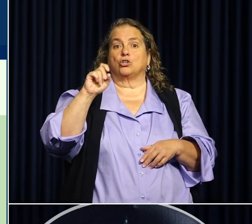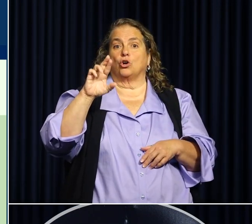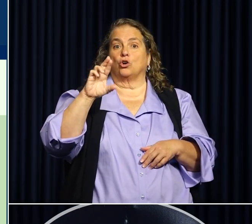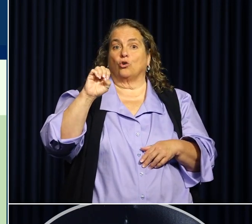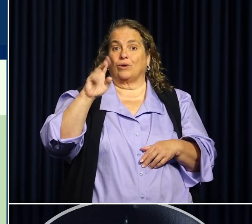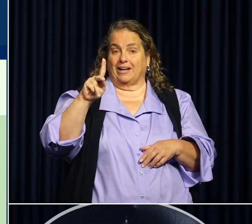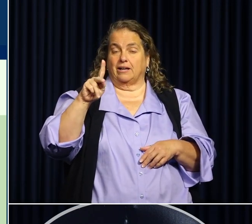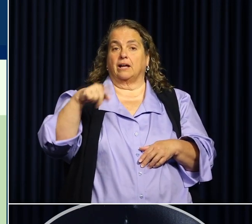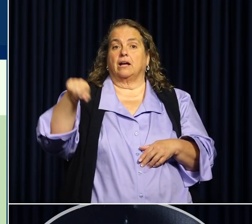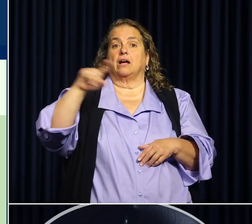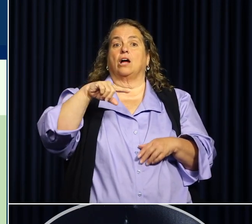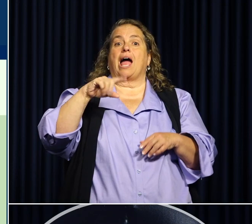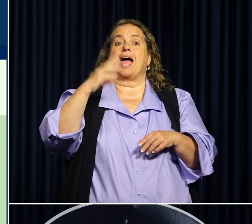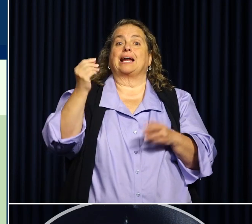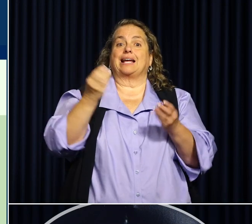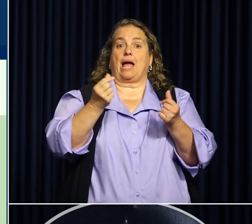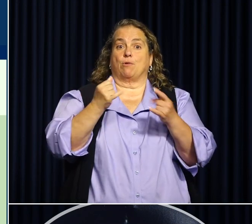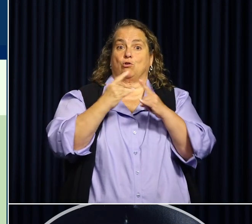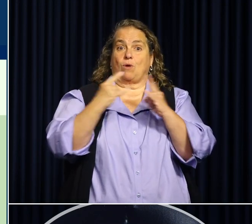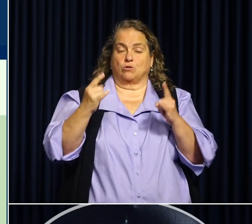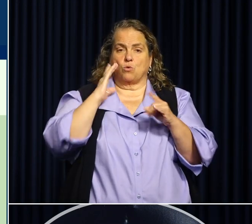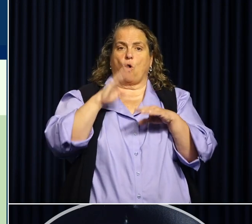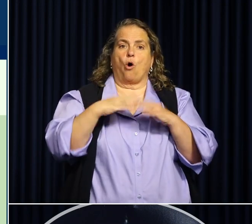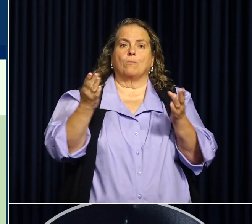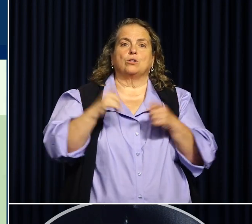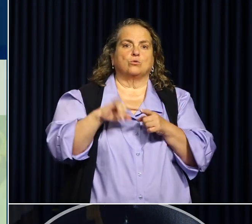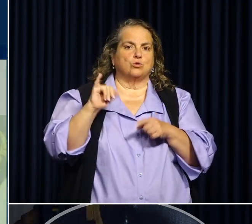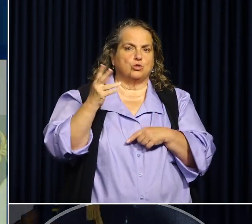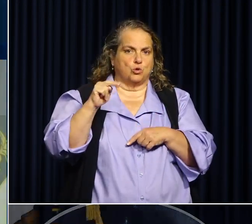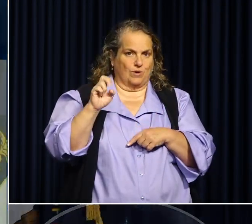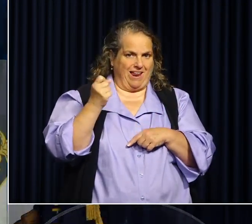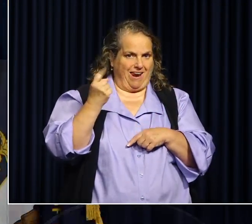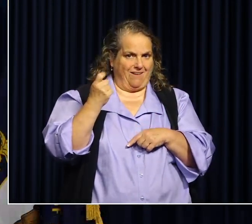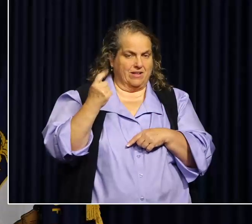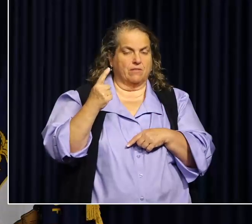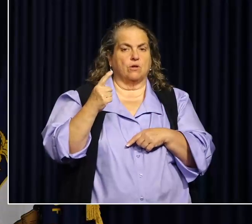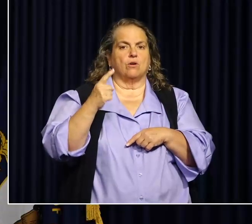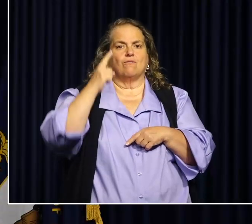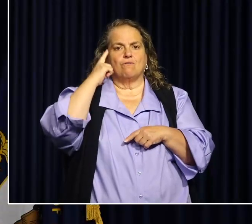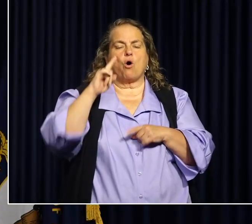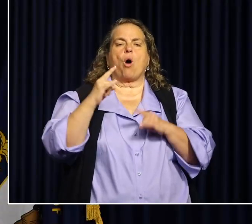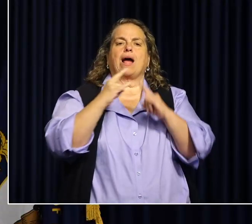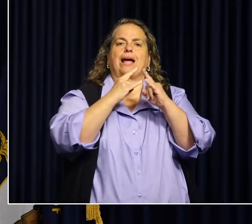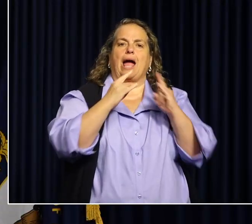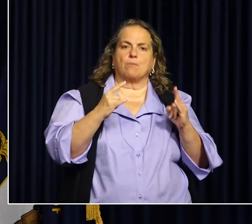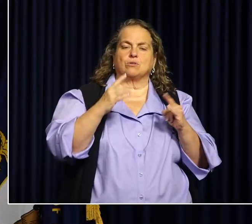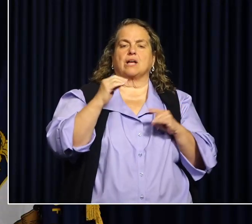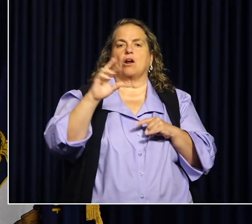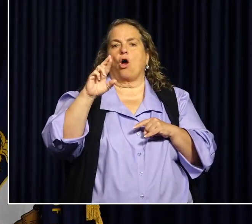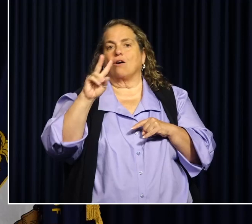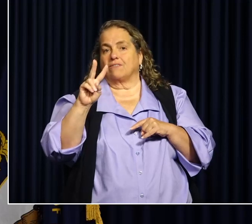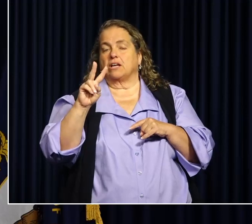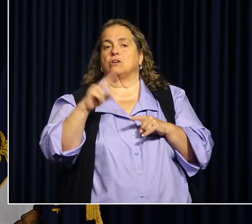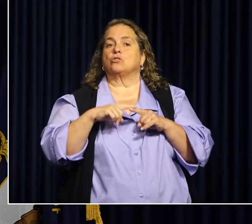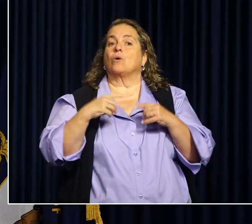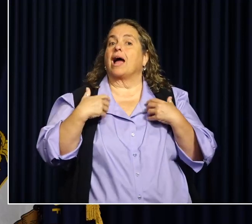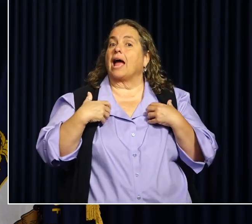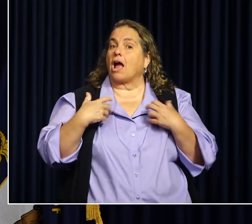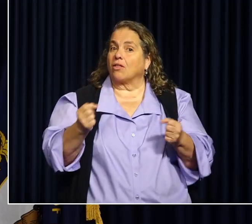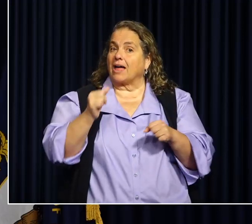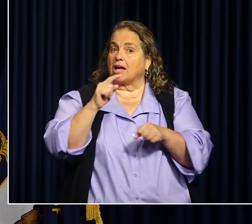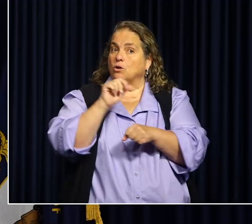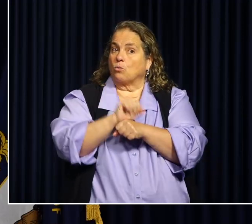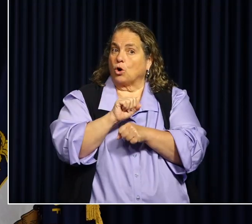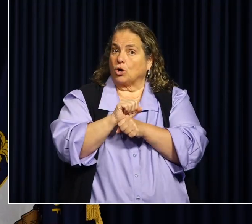on June 11th to self-contained campers and RVs in accordance to the Healthy at Work camping guidelines. Now,